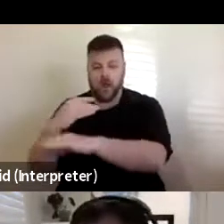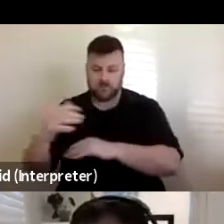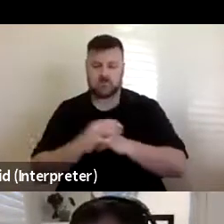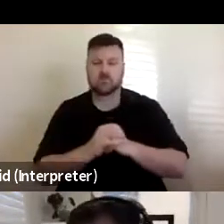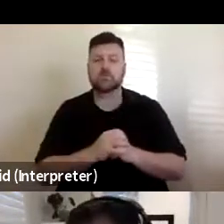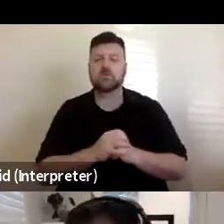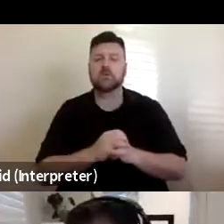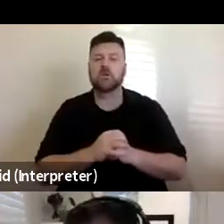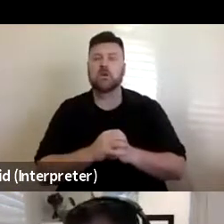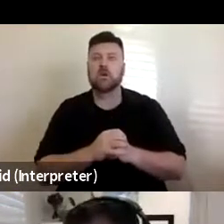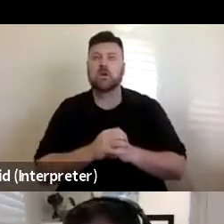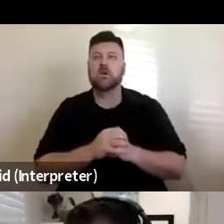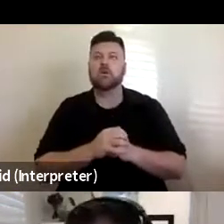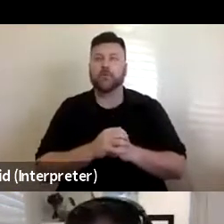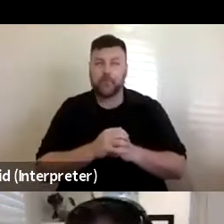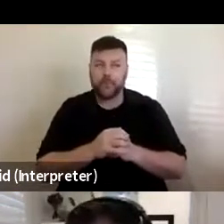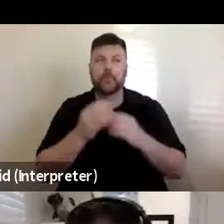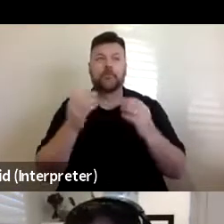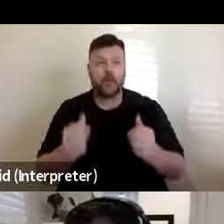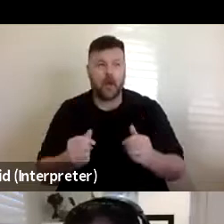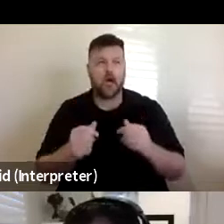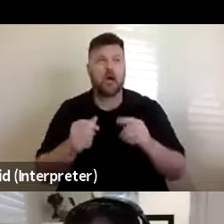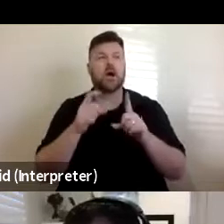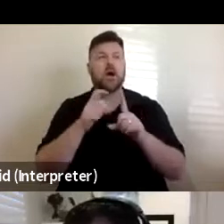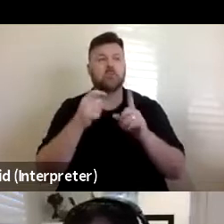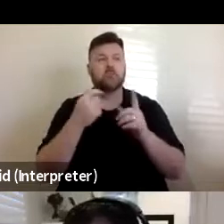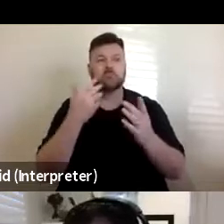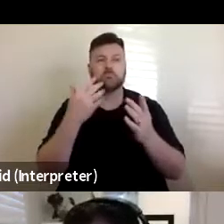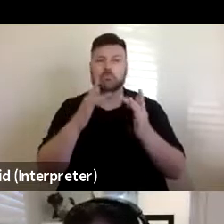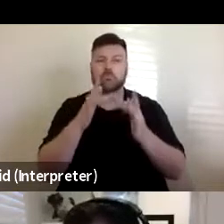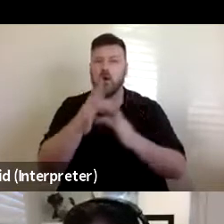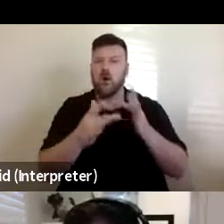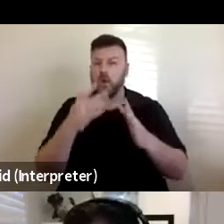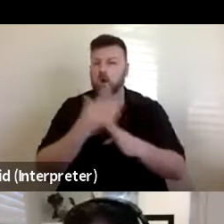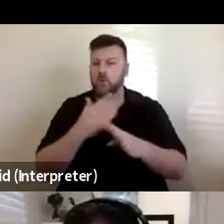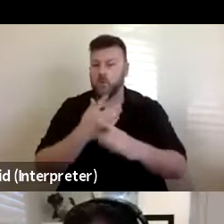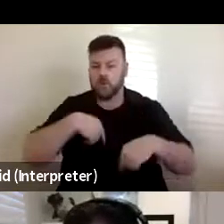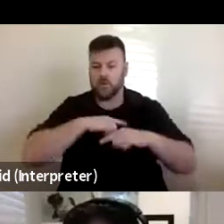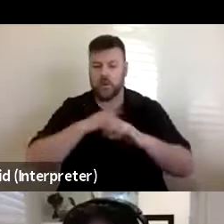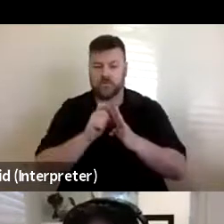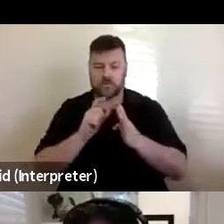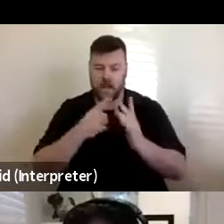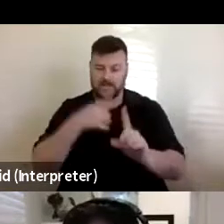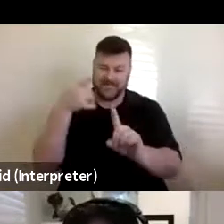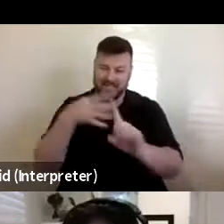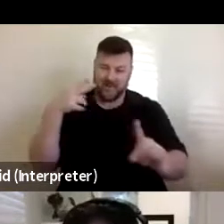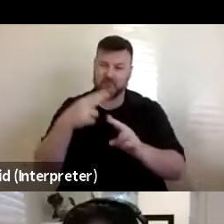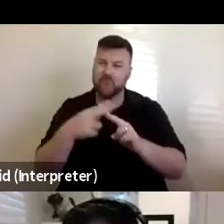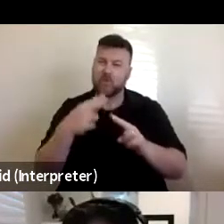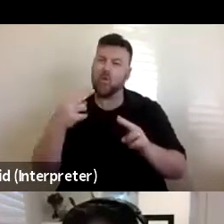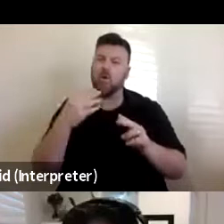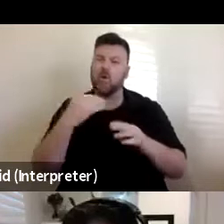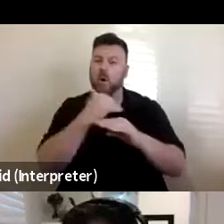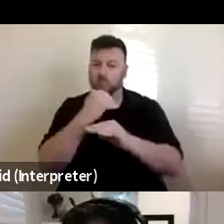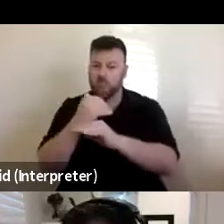I guess, for the digital work that we've done is fairly specific to the Opera House, which was when venues started to close,